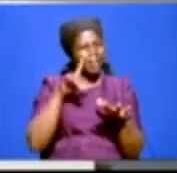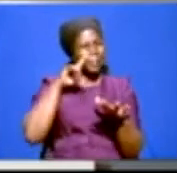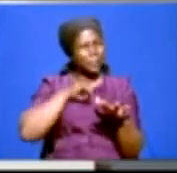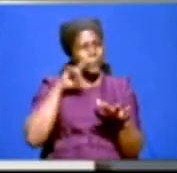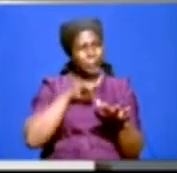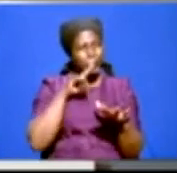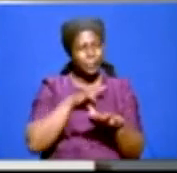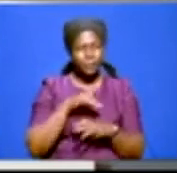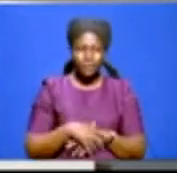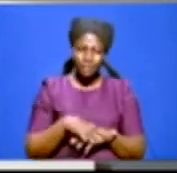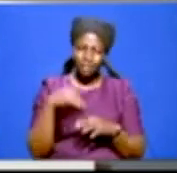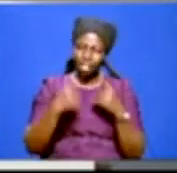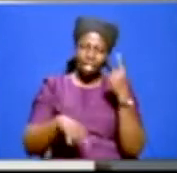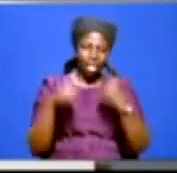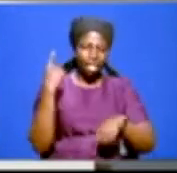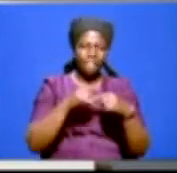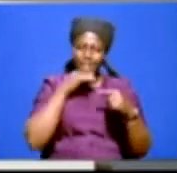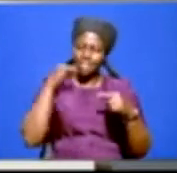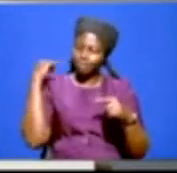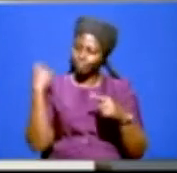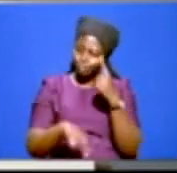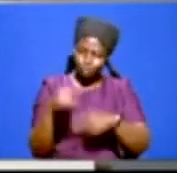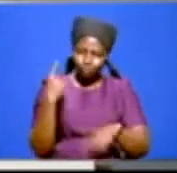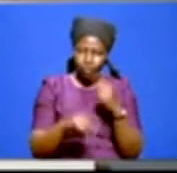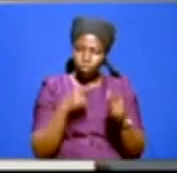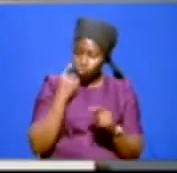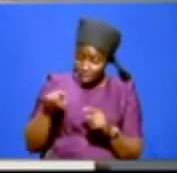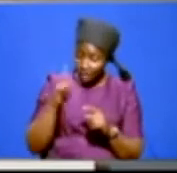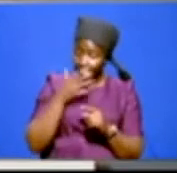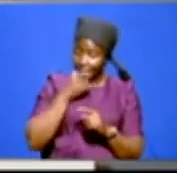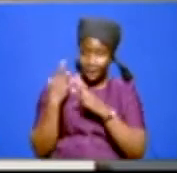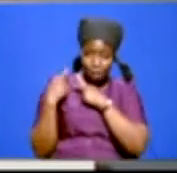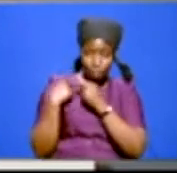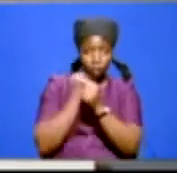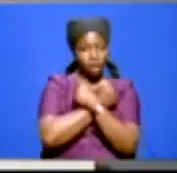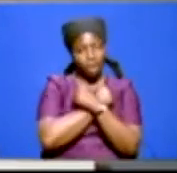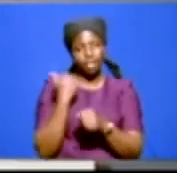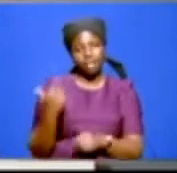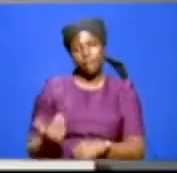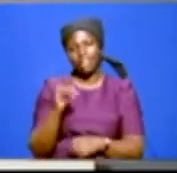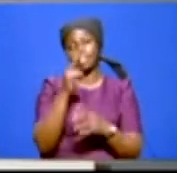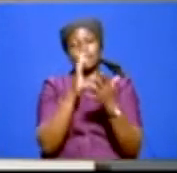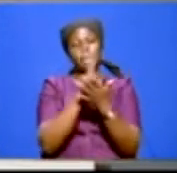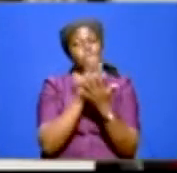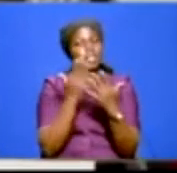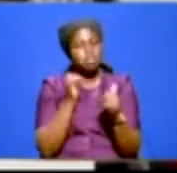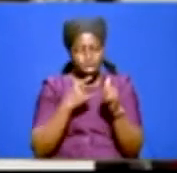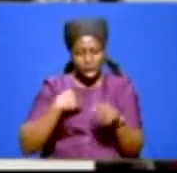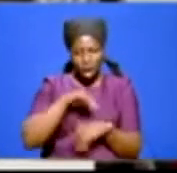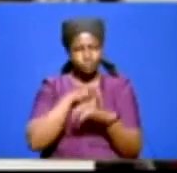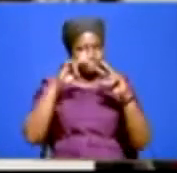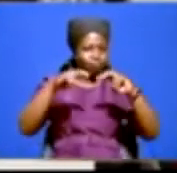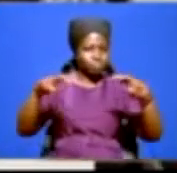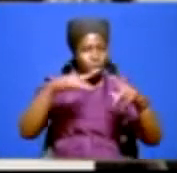even thorough beating by a father who should actually love the child. So these are some of the things that we are still investigating.